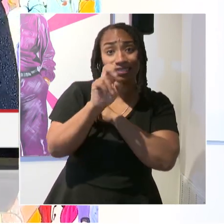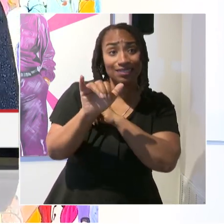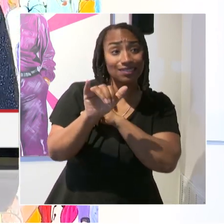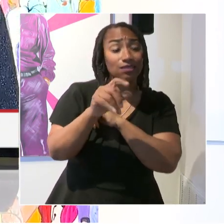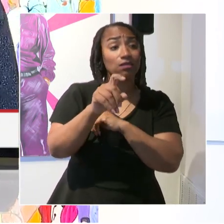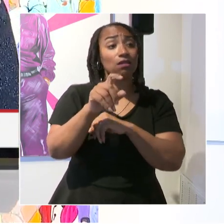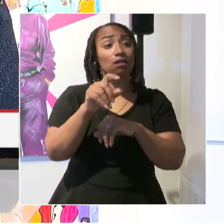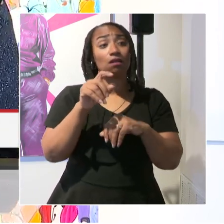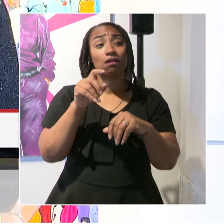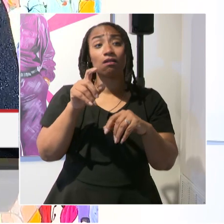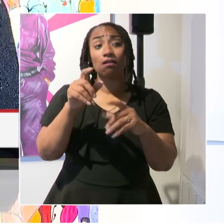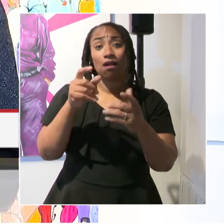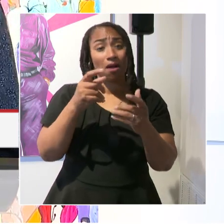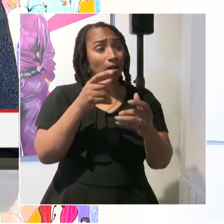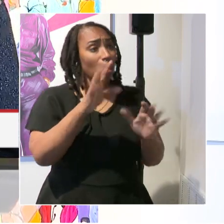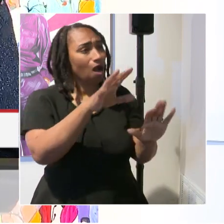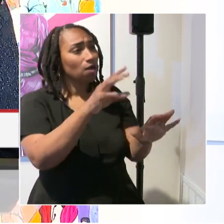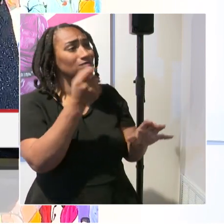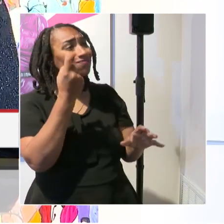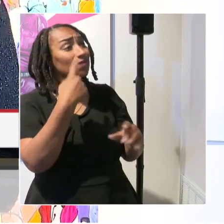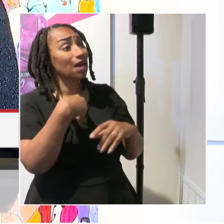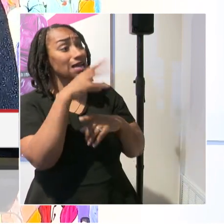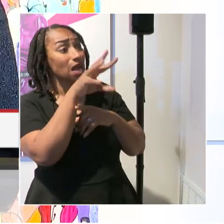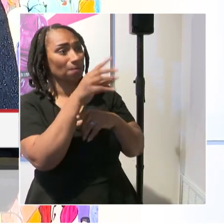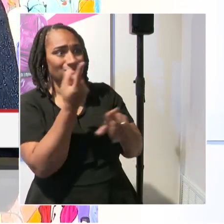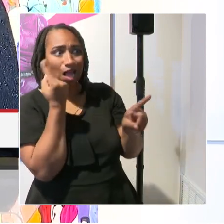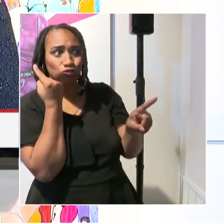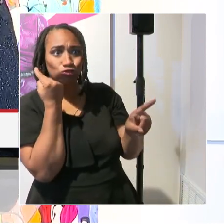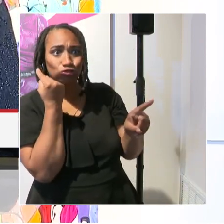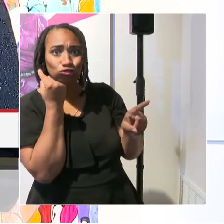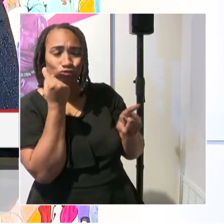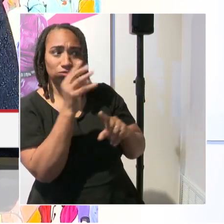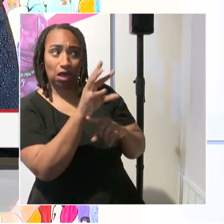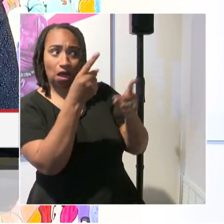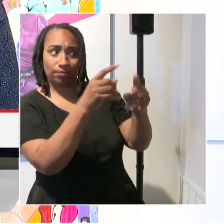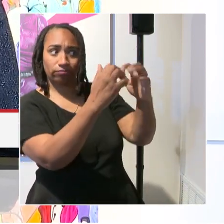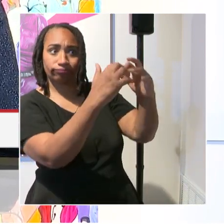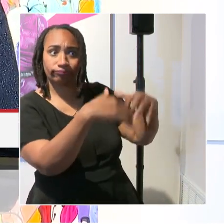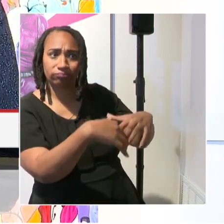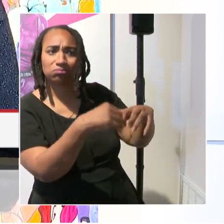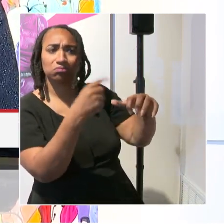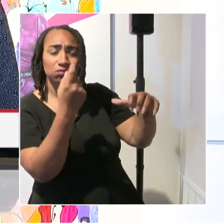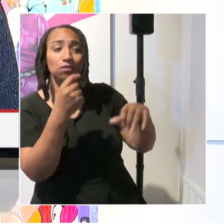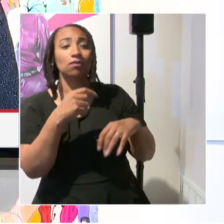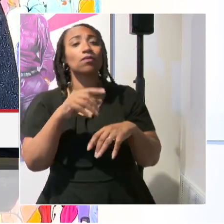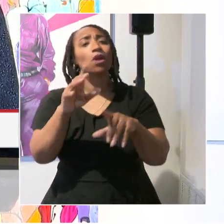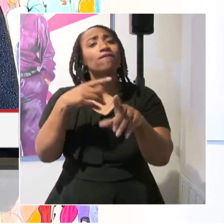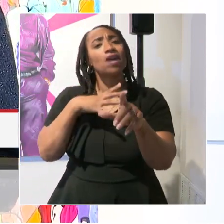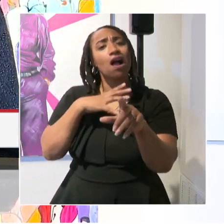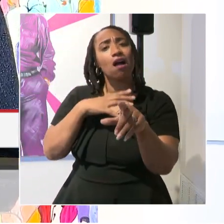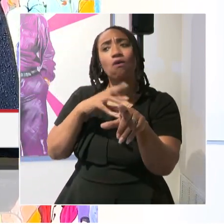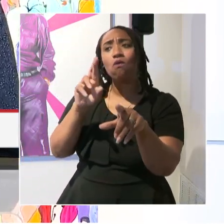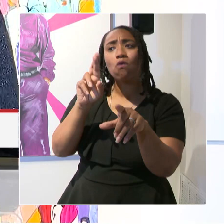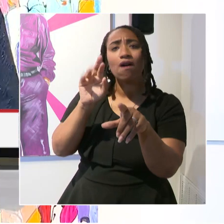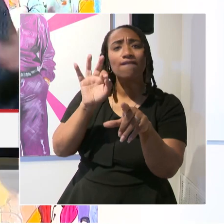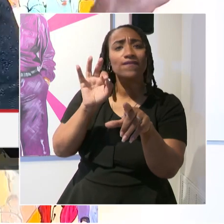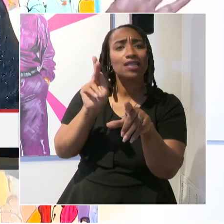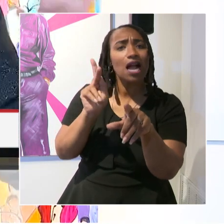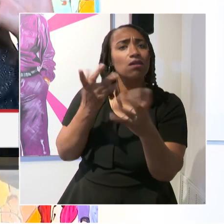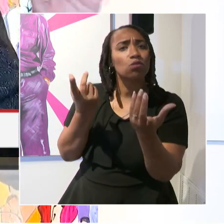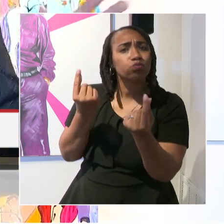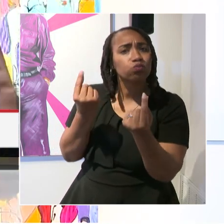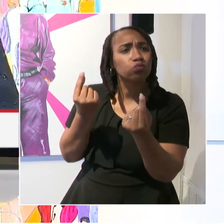were there last night. Sure. What I told the group was that RFK should move on its own and not be connected to anything,